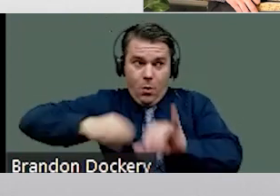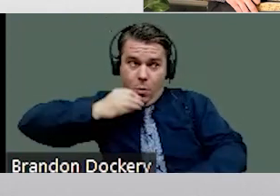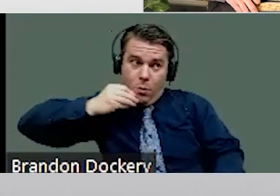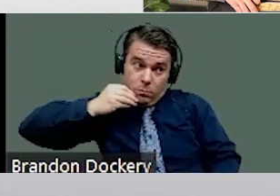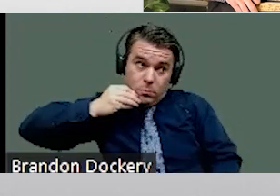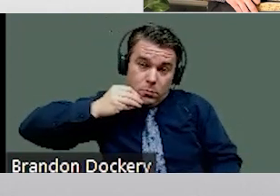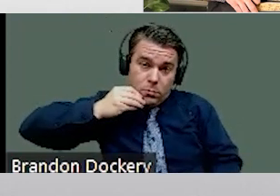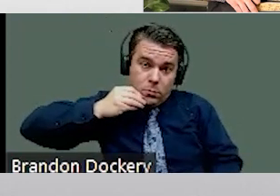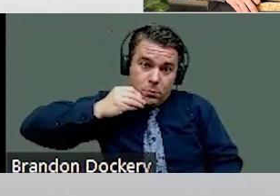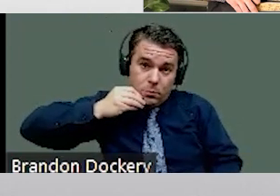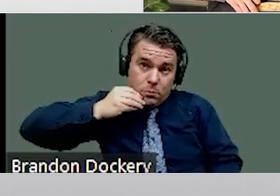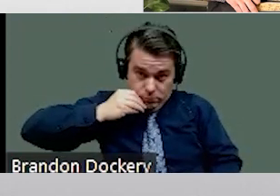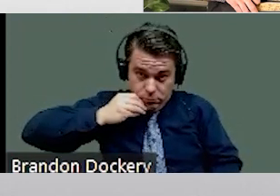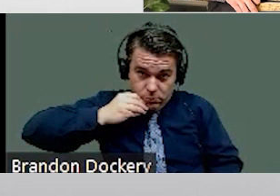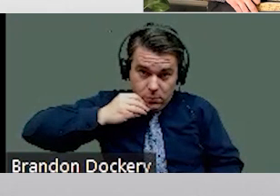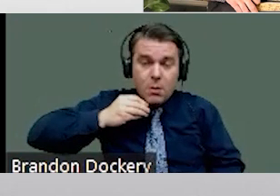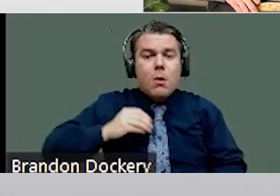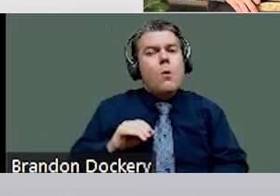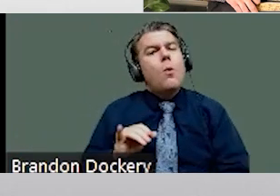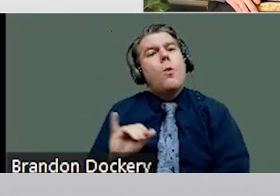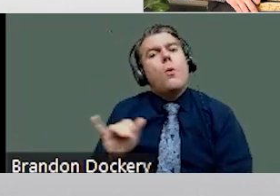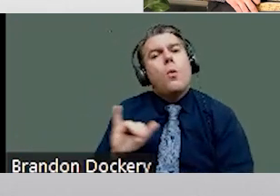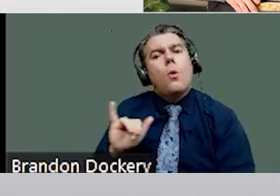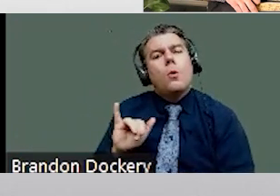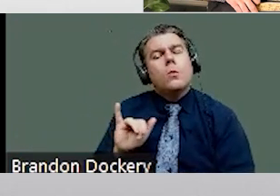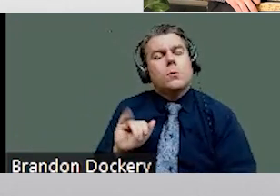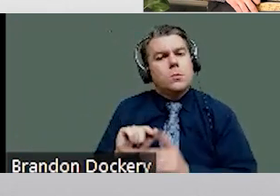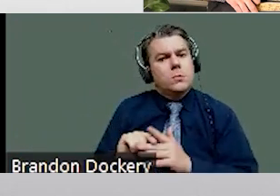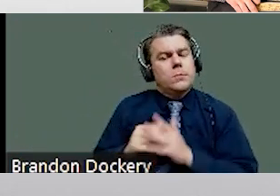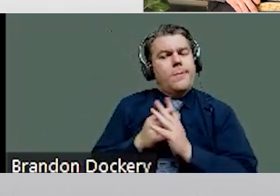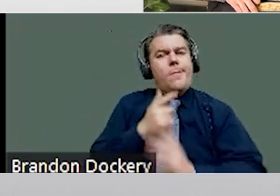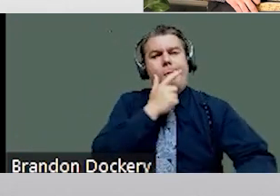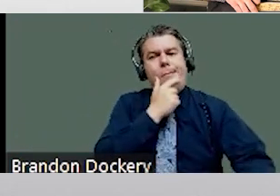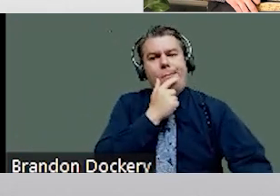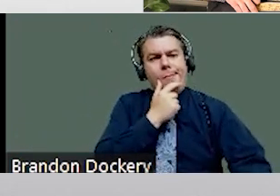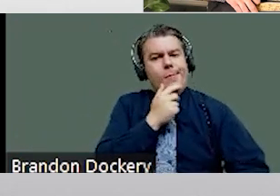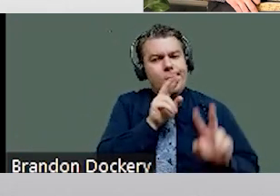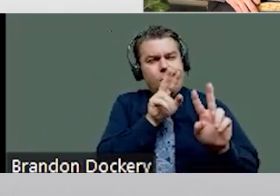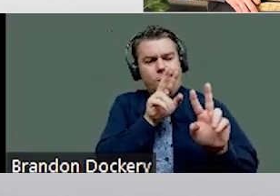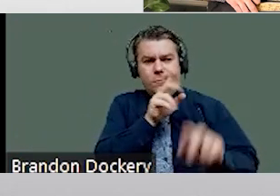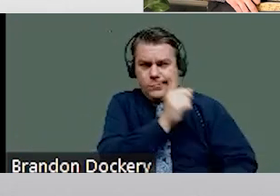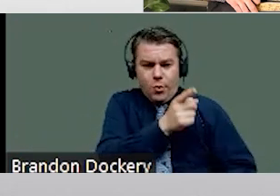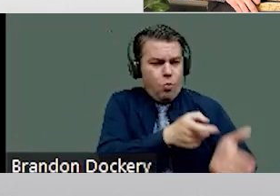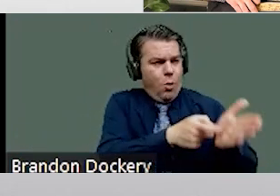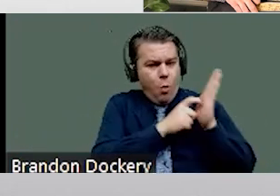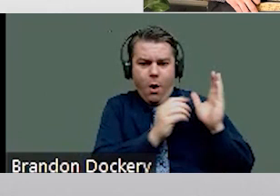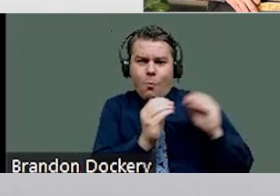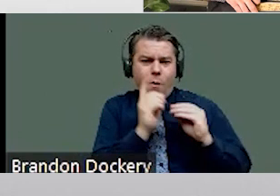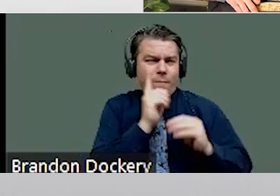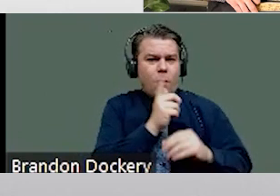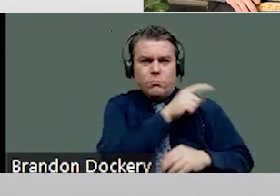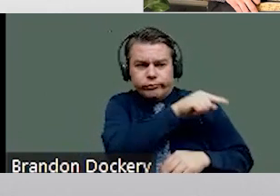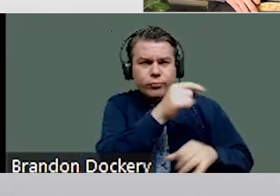At the same time, we're starting to really be critical of our institutions